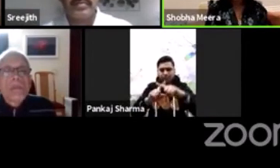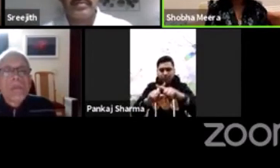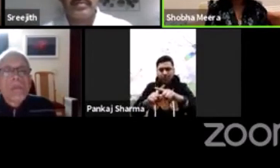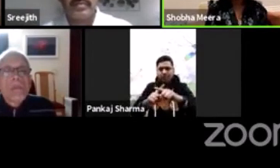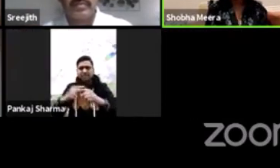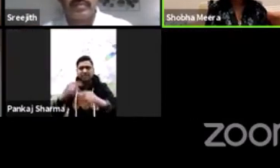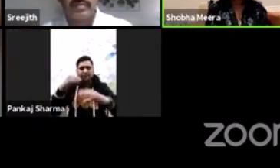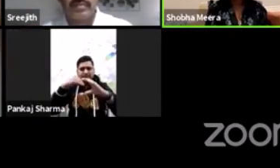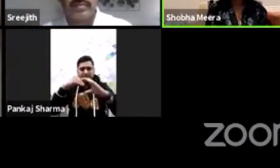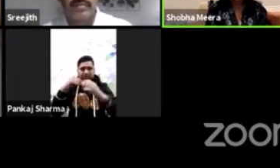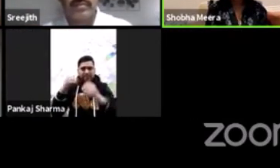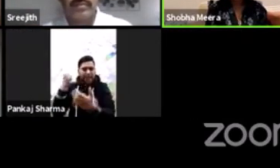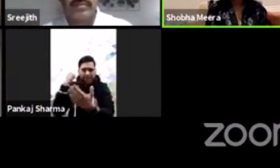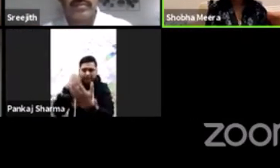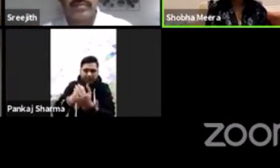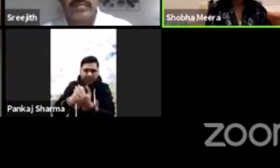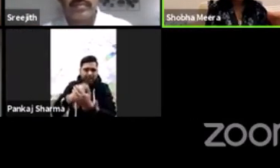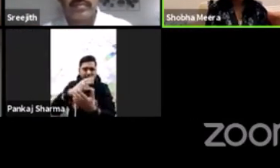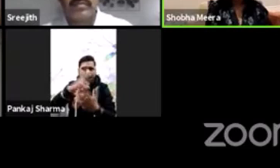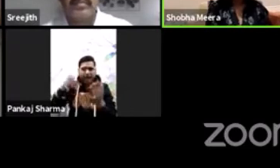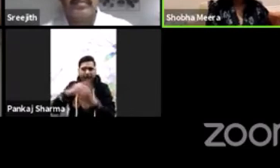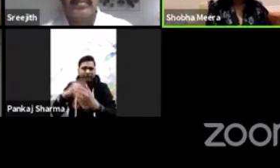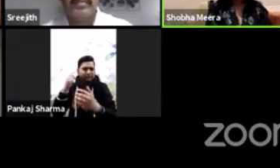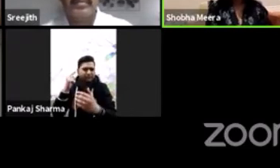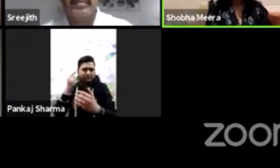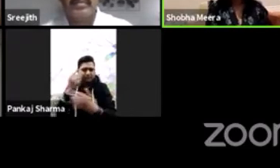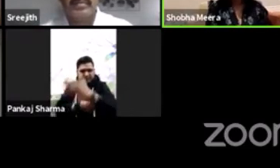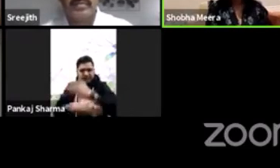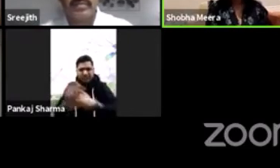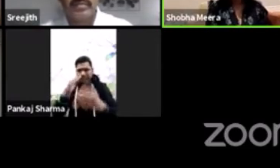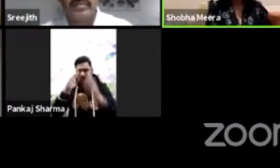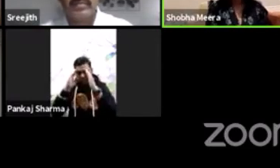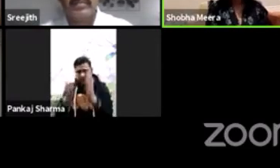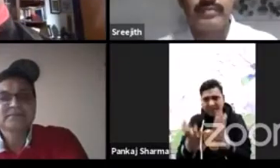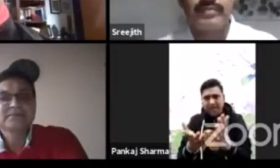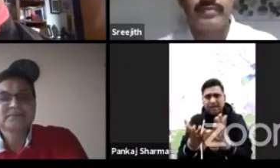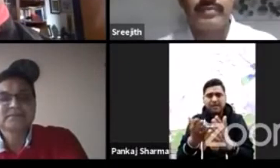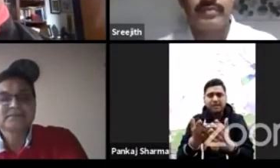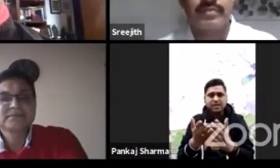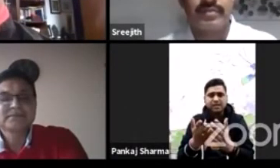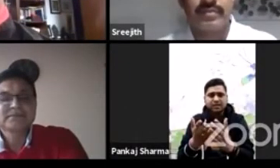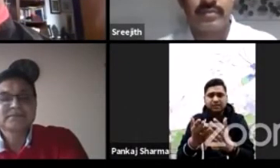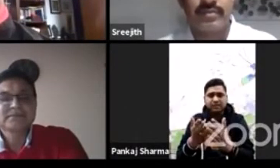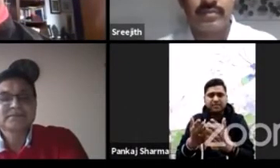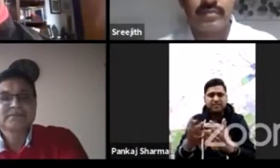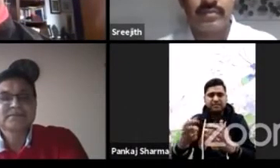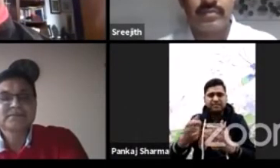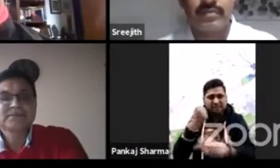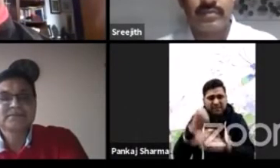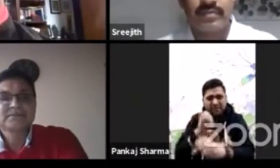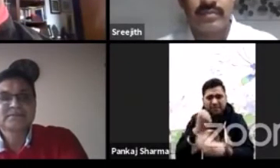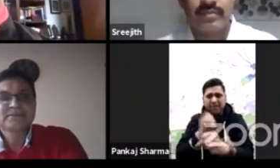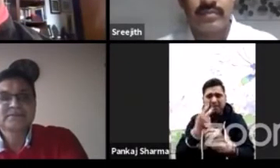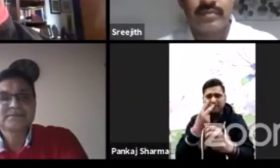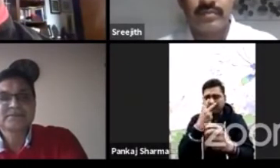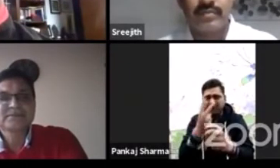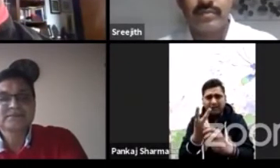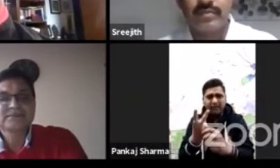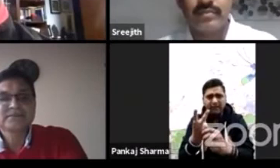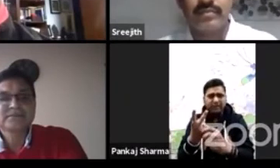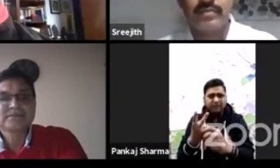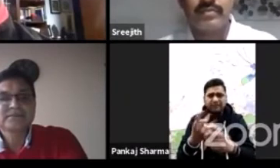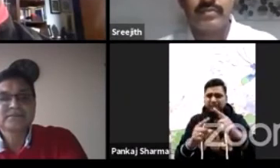challenges, problems, business challenges and such. But it also serves as more of an alienator by the absence of